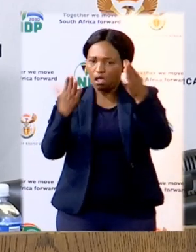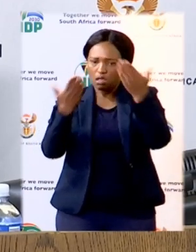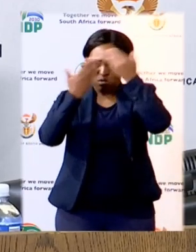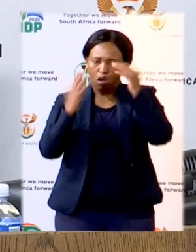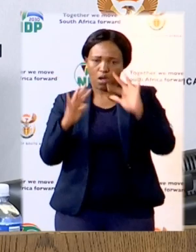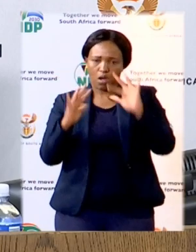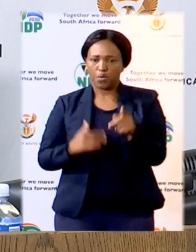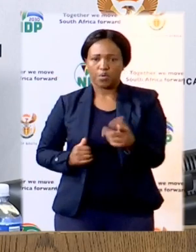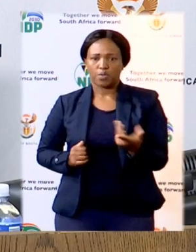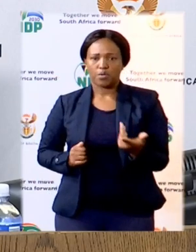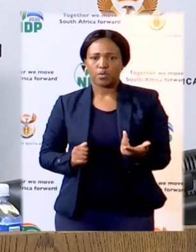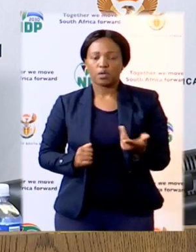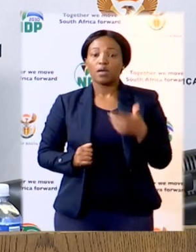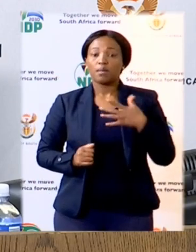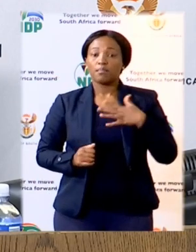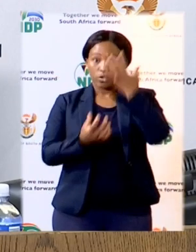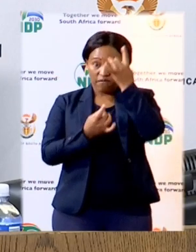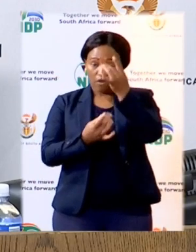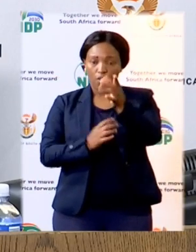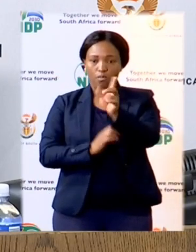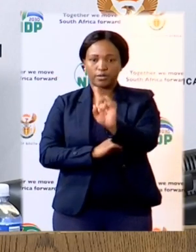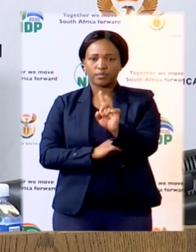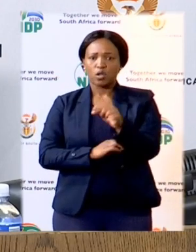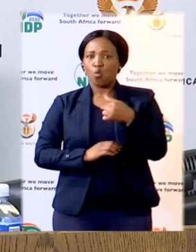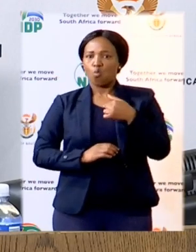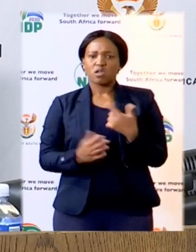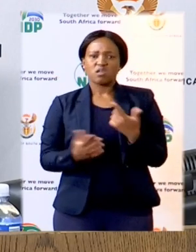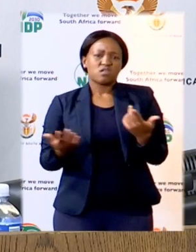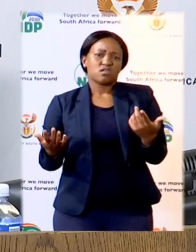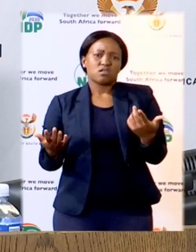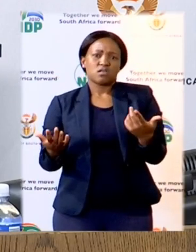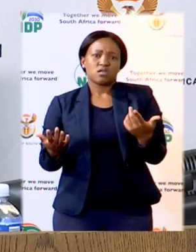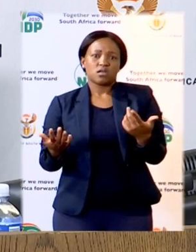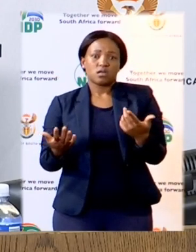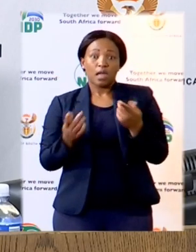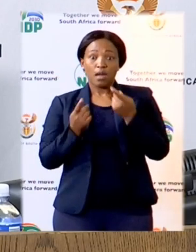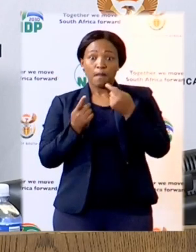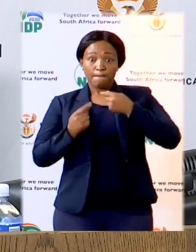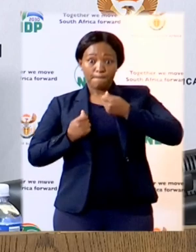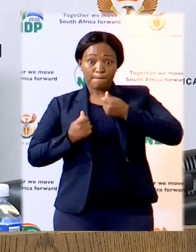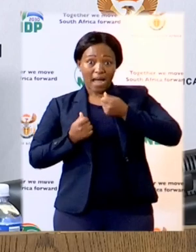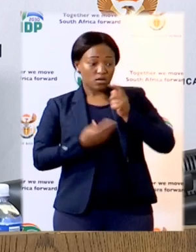I must just indicate that we don't just pay money to a company.